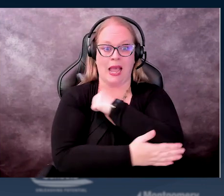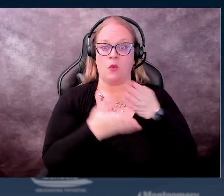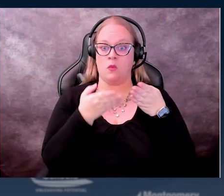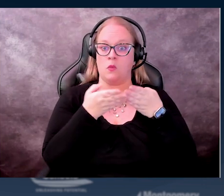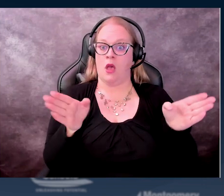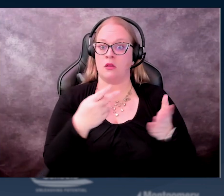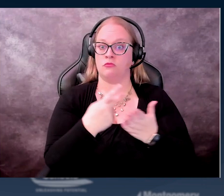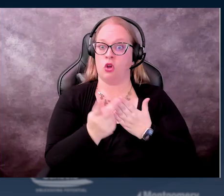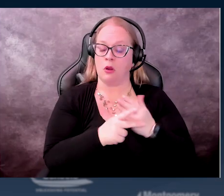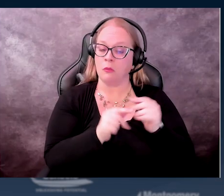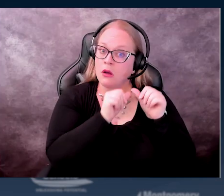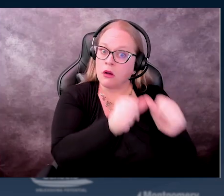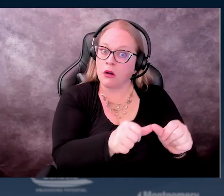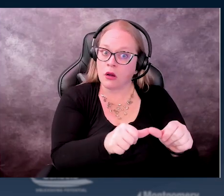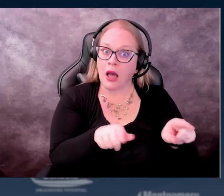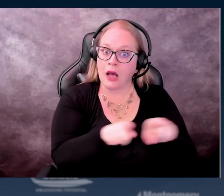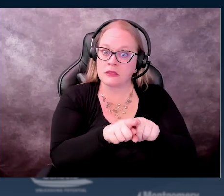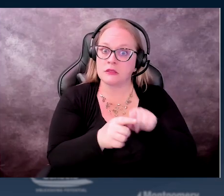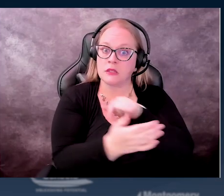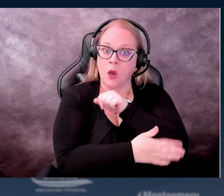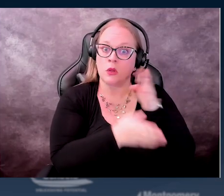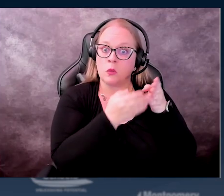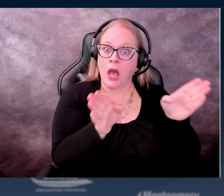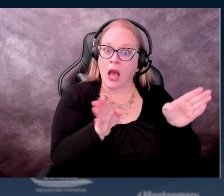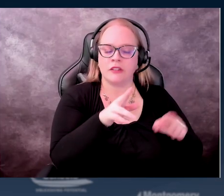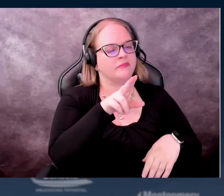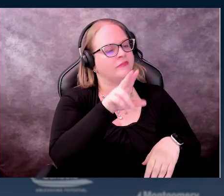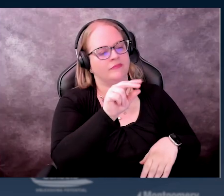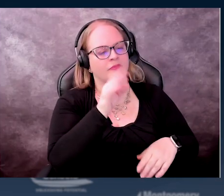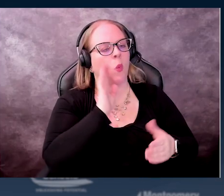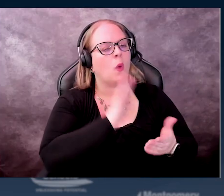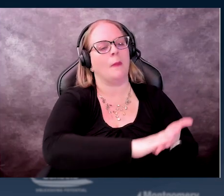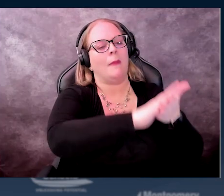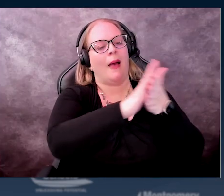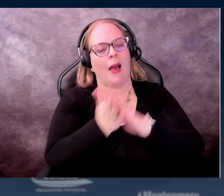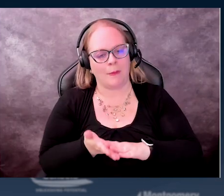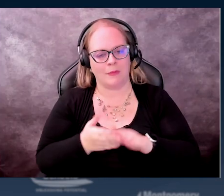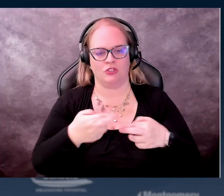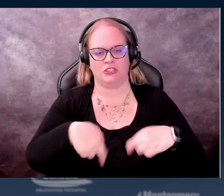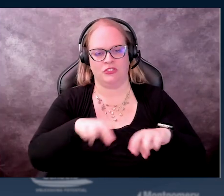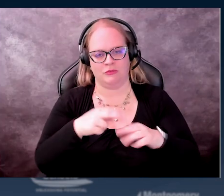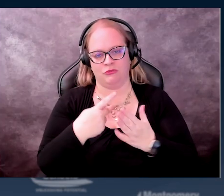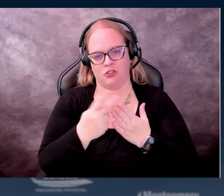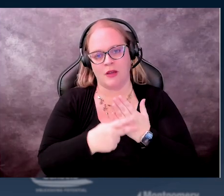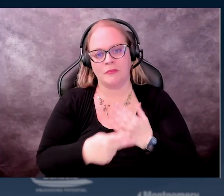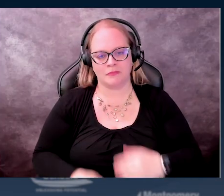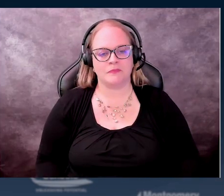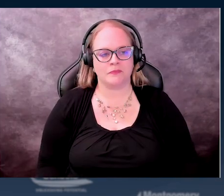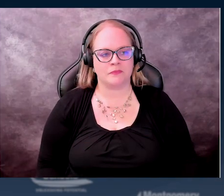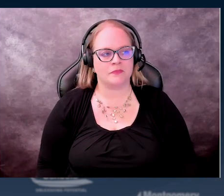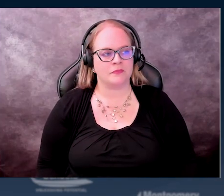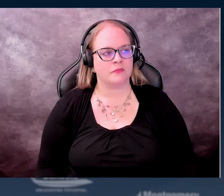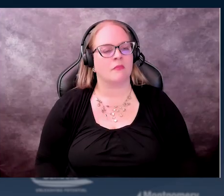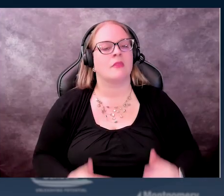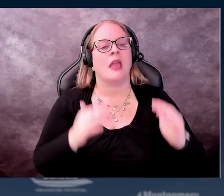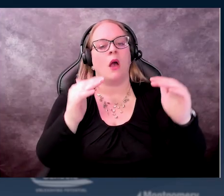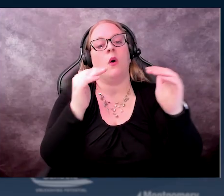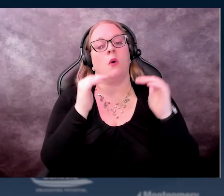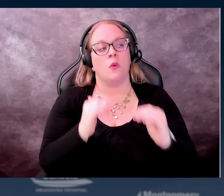Okay, so we're going to move on to, so these are frequently asked questions specific to DCC and